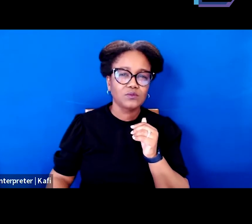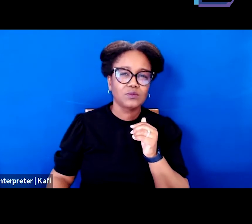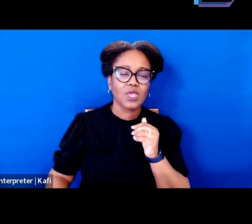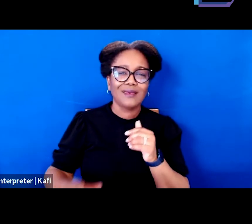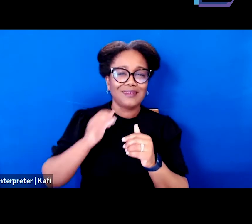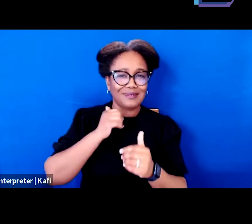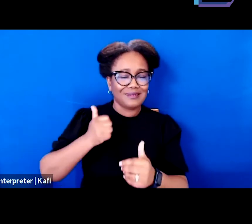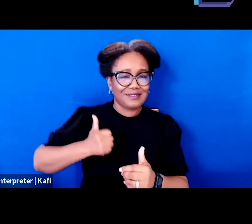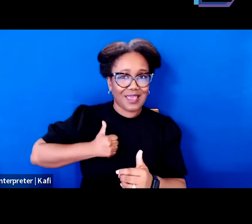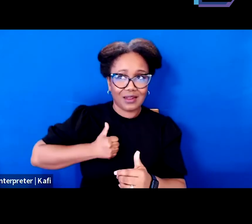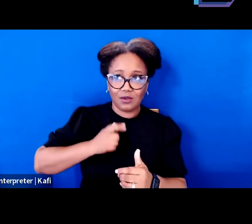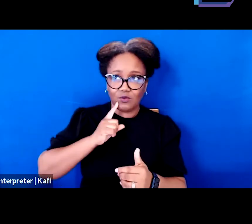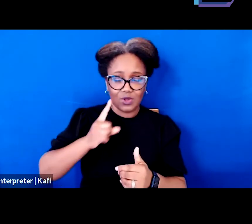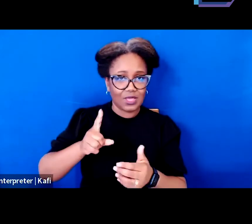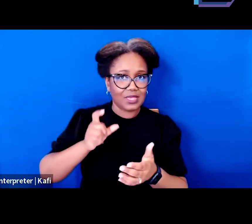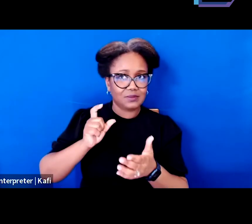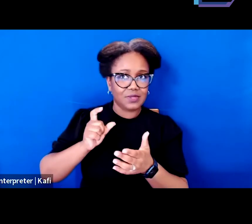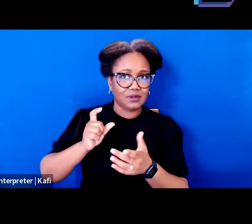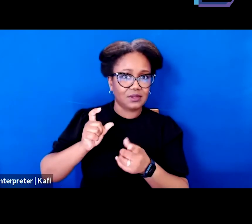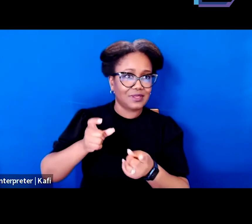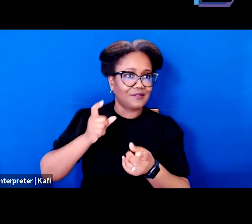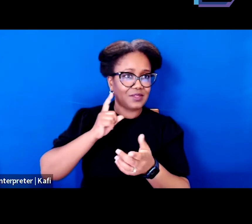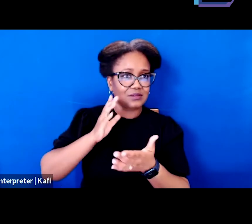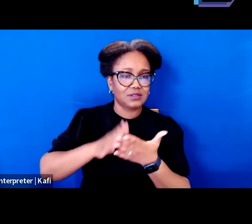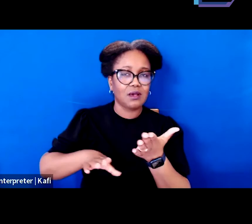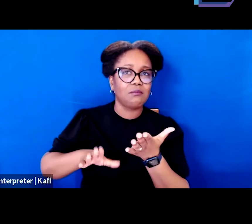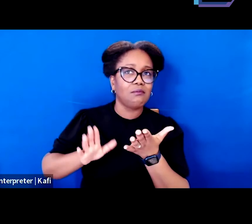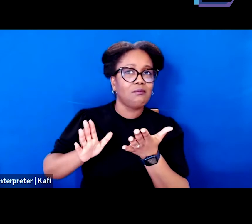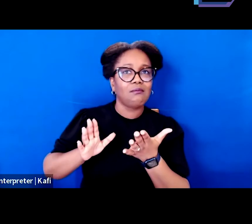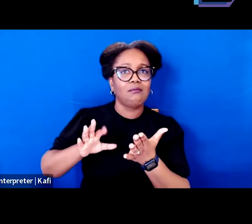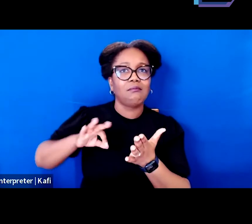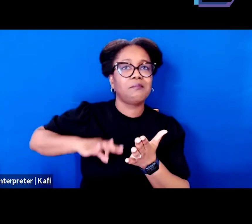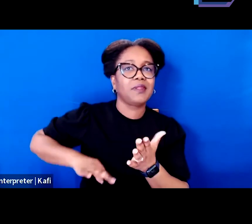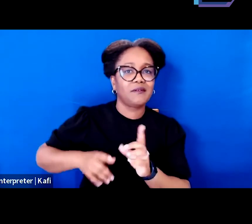there are women within a country like Canada that are deemed by the state and by others